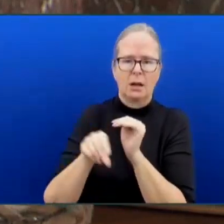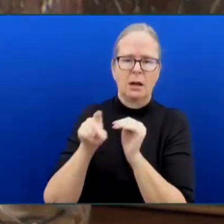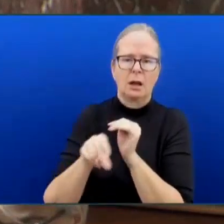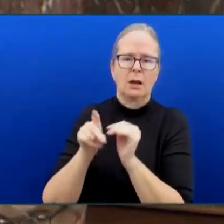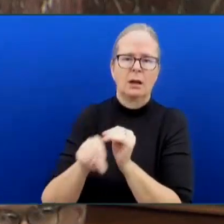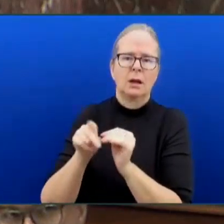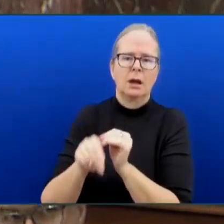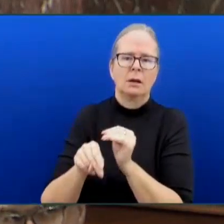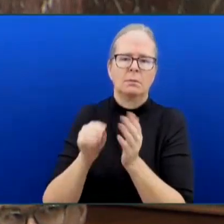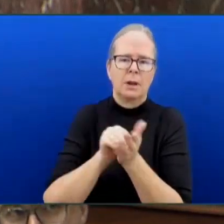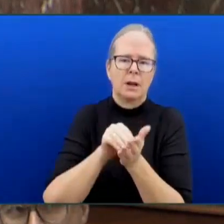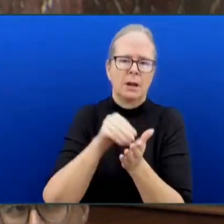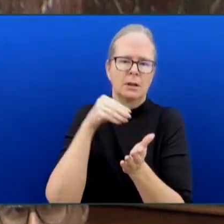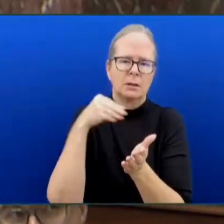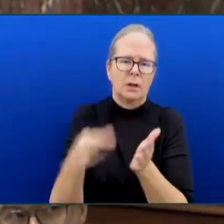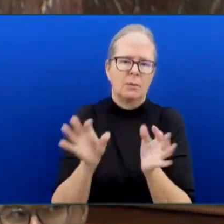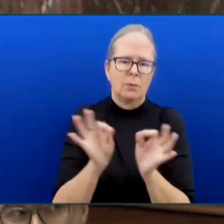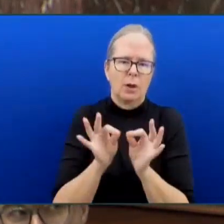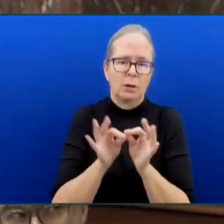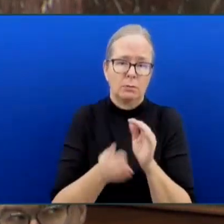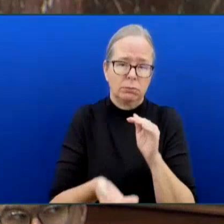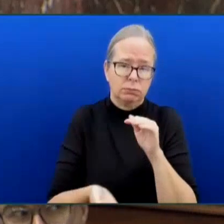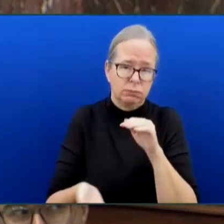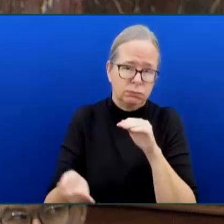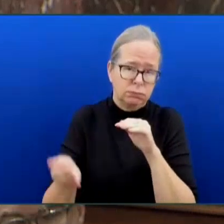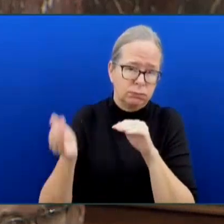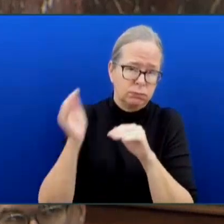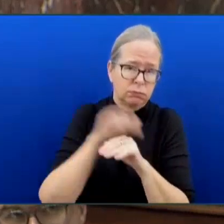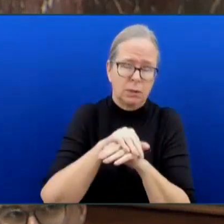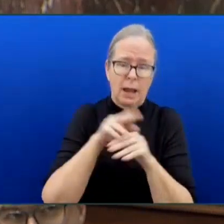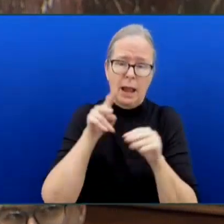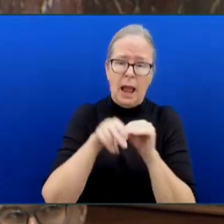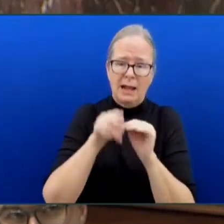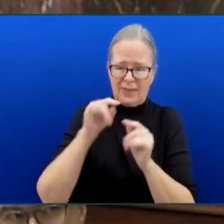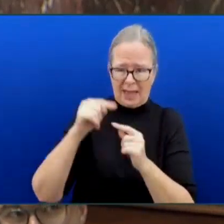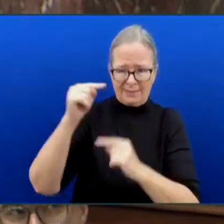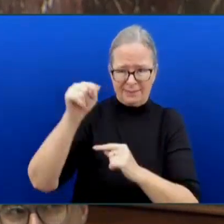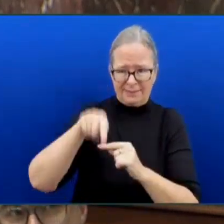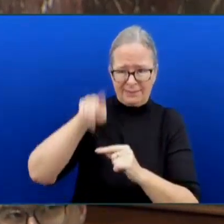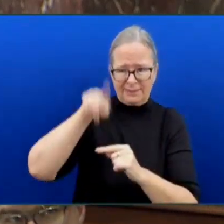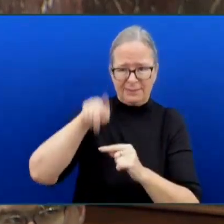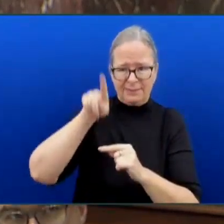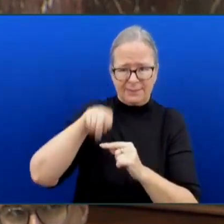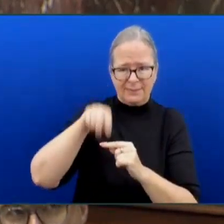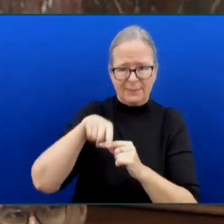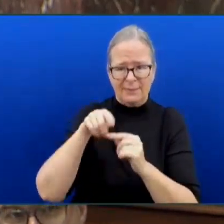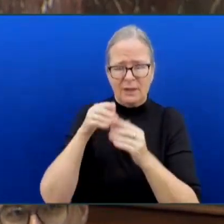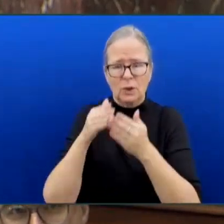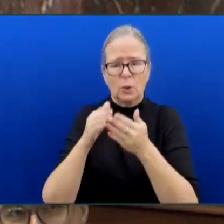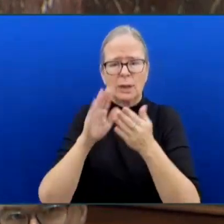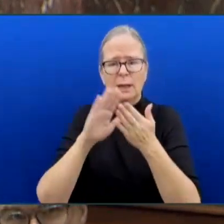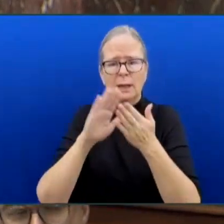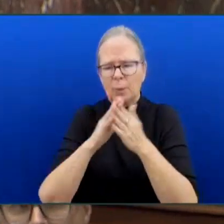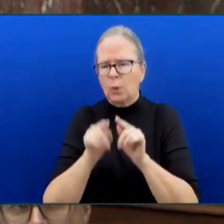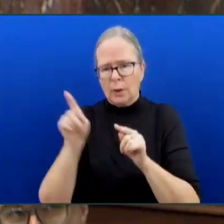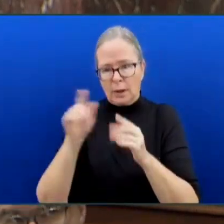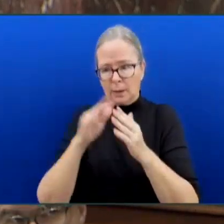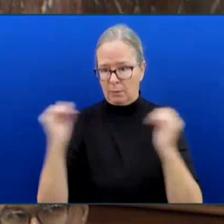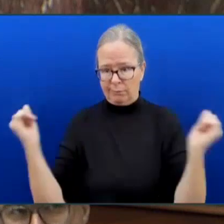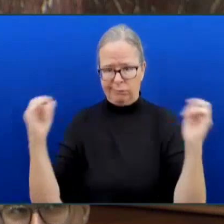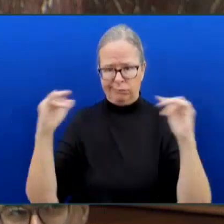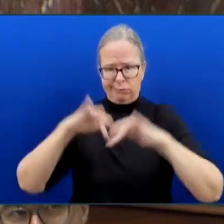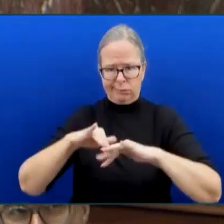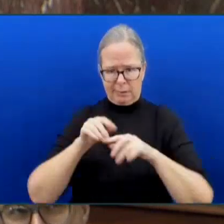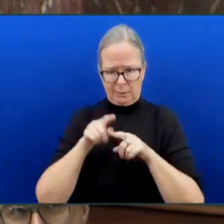to Indigenous communities up and down the coast of British Columbia. They jacked up rates at sometimes 5 times the rate of